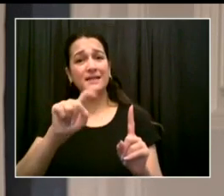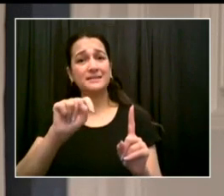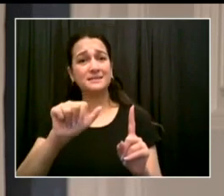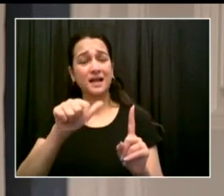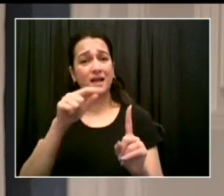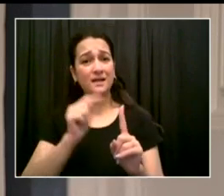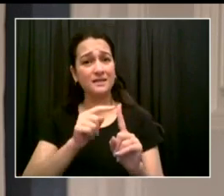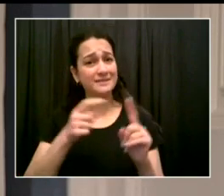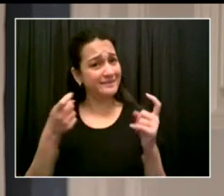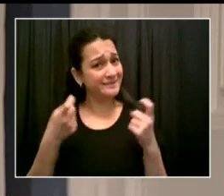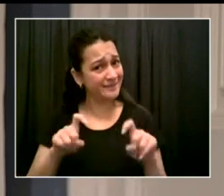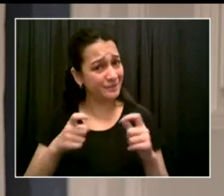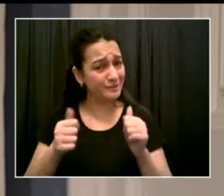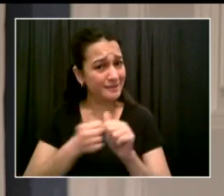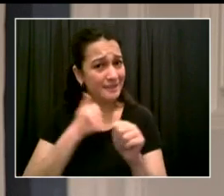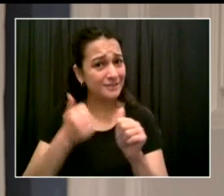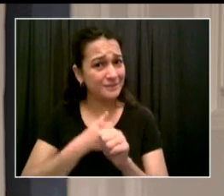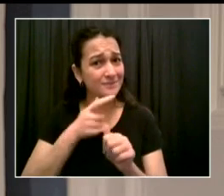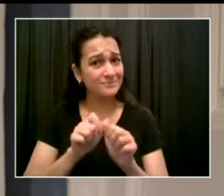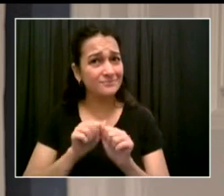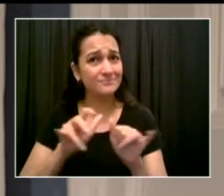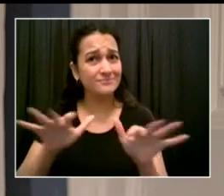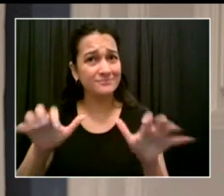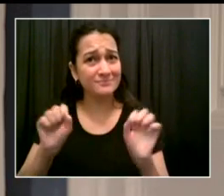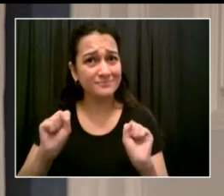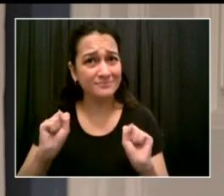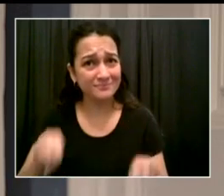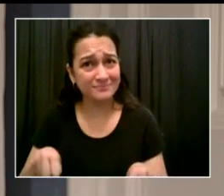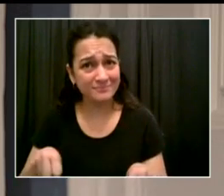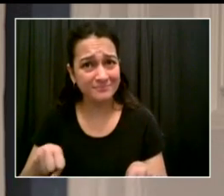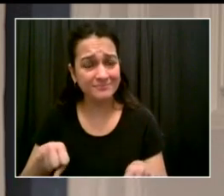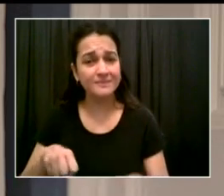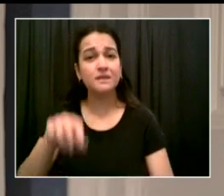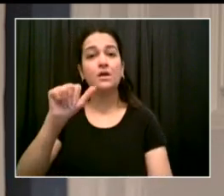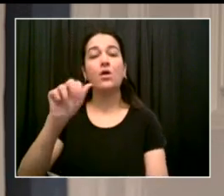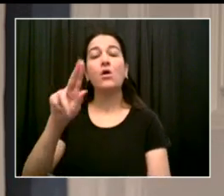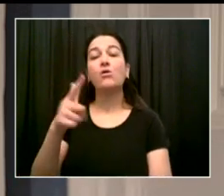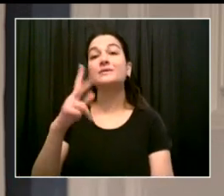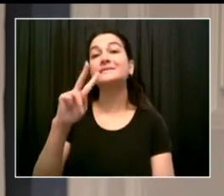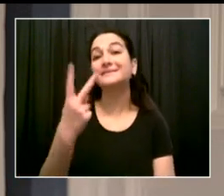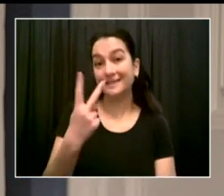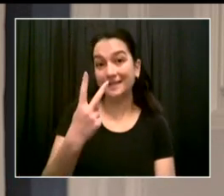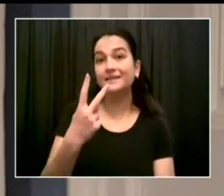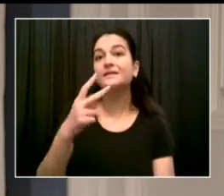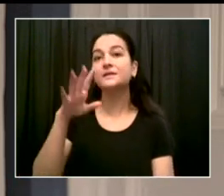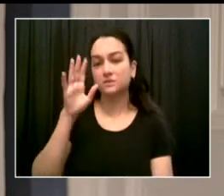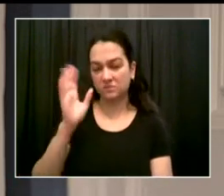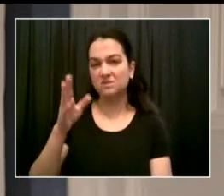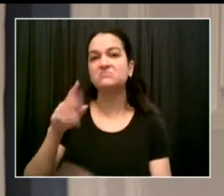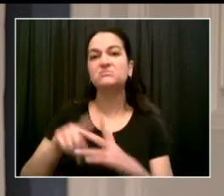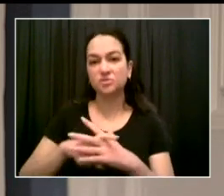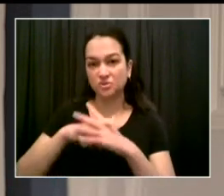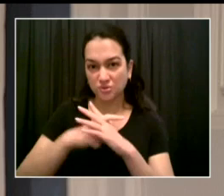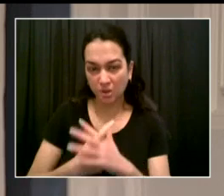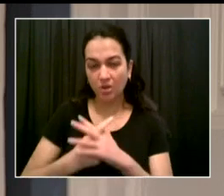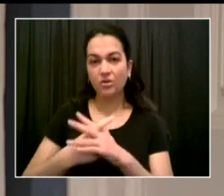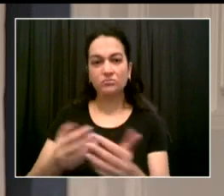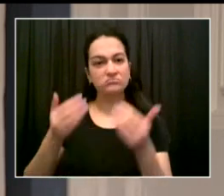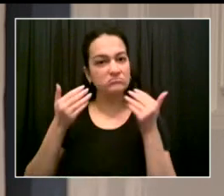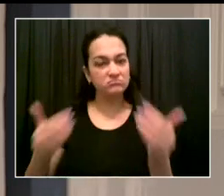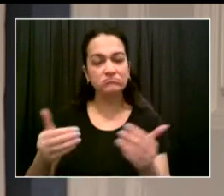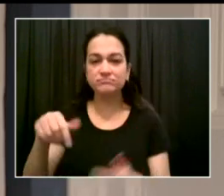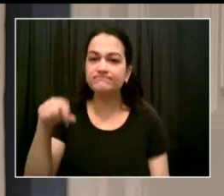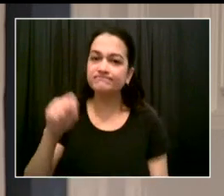be asking all our staff to protect their patients and each other by taking one of 2 steps that you've outlined, sir. All of